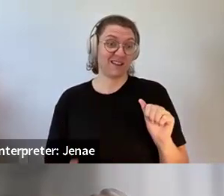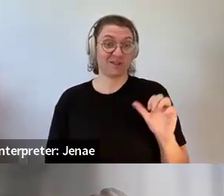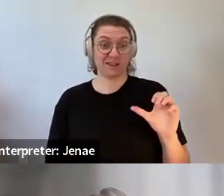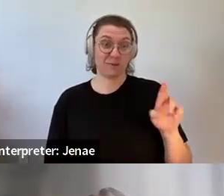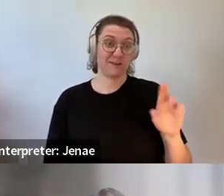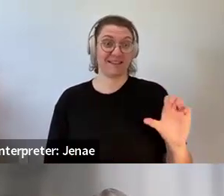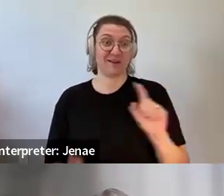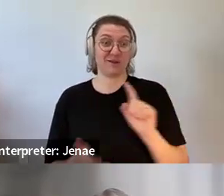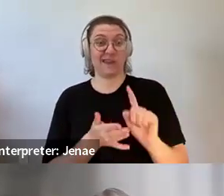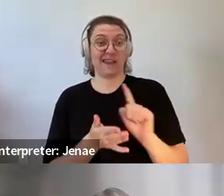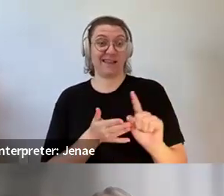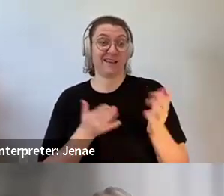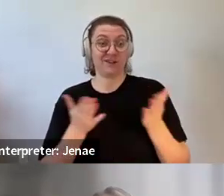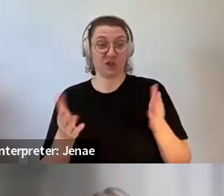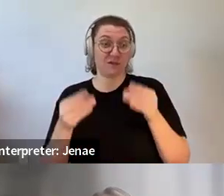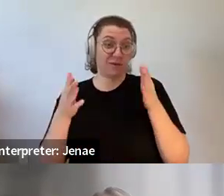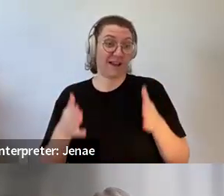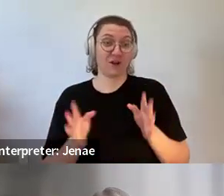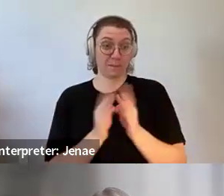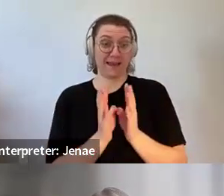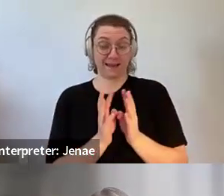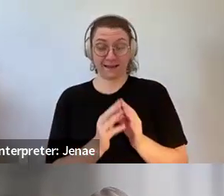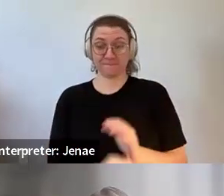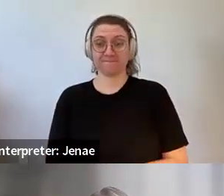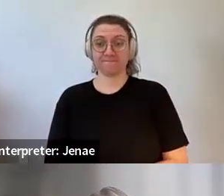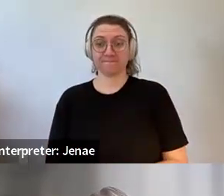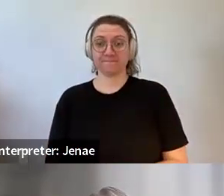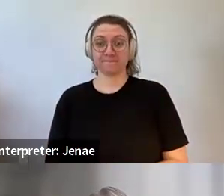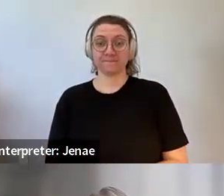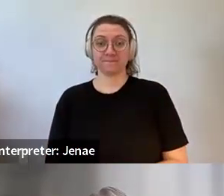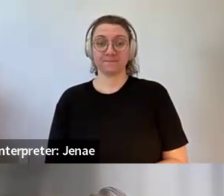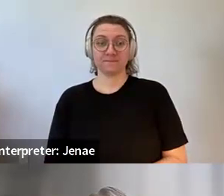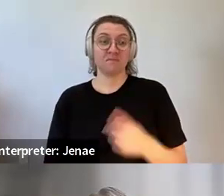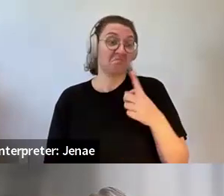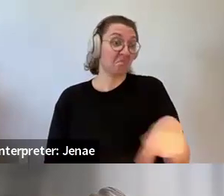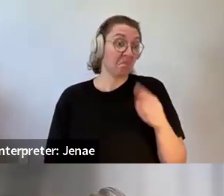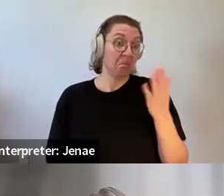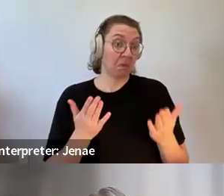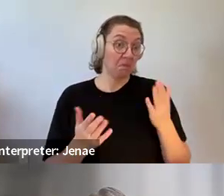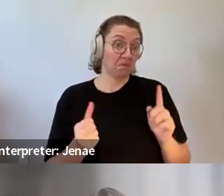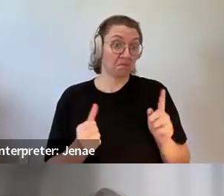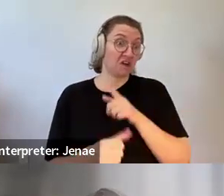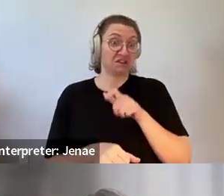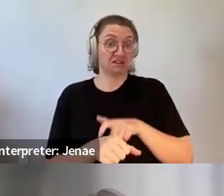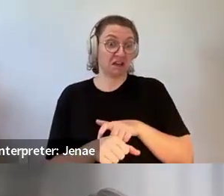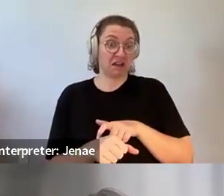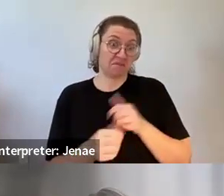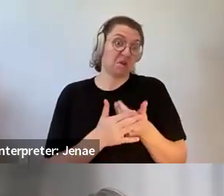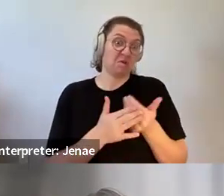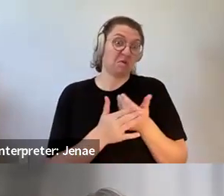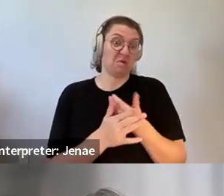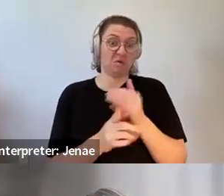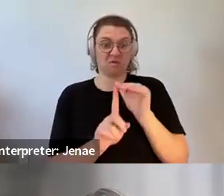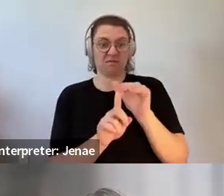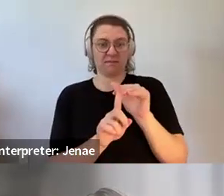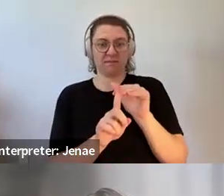Regional Center's weekly service provider meeting. For those of you that may be new, this is a reminder that we